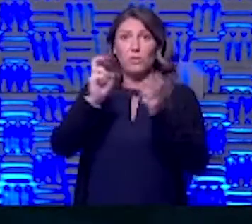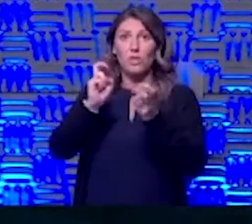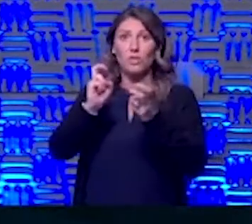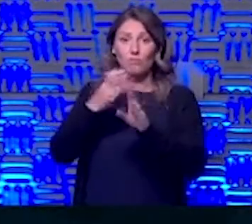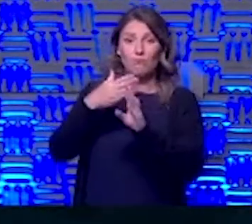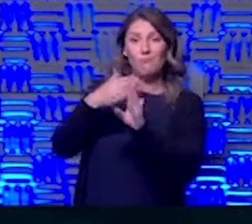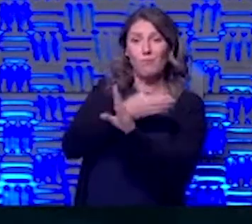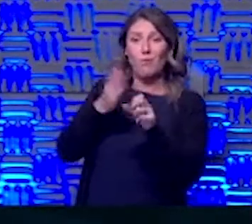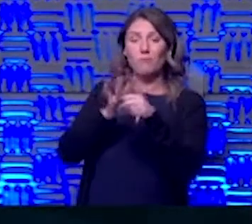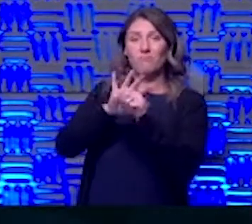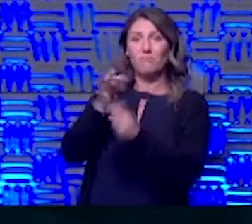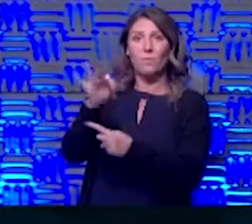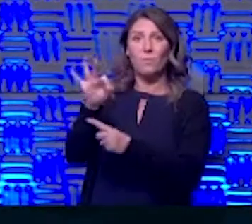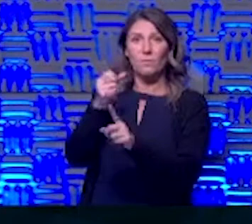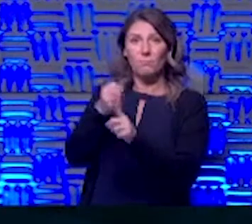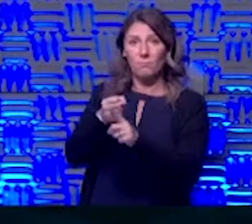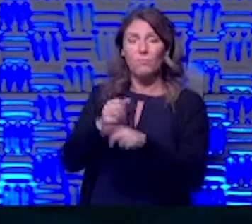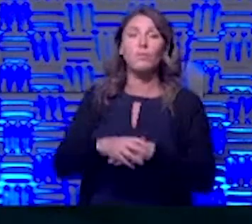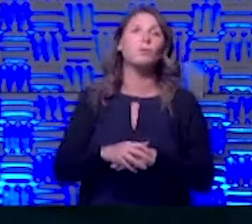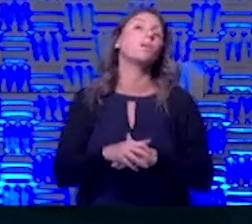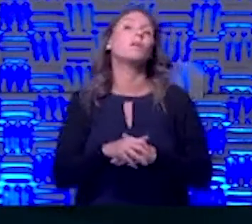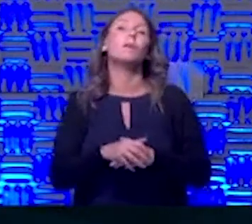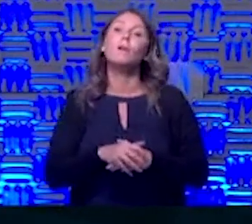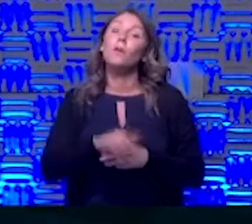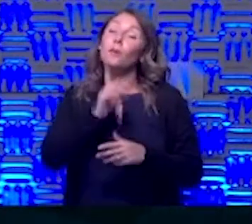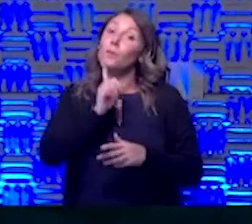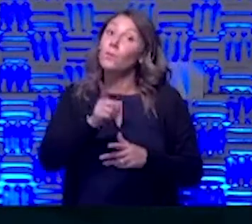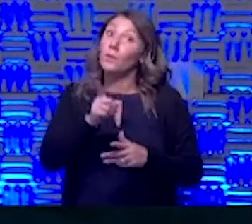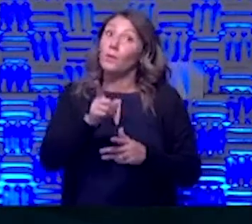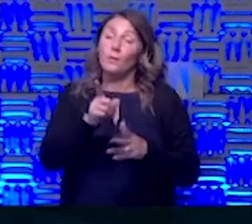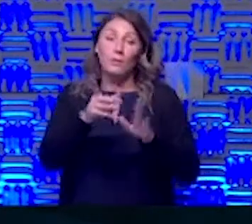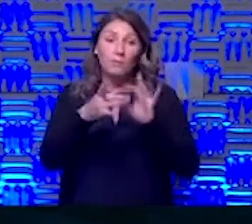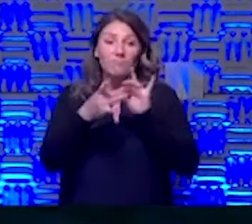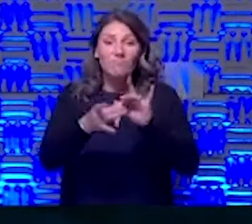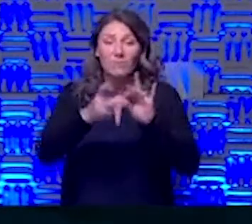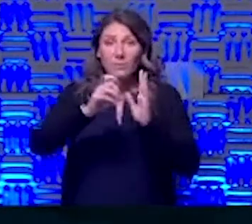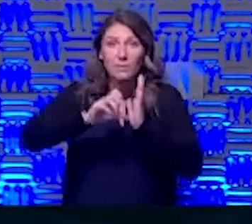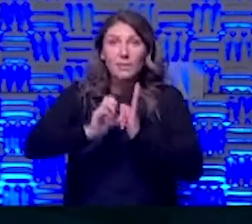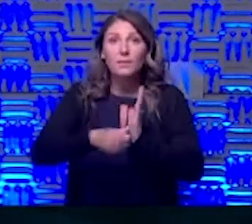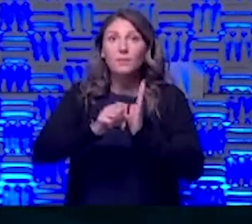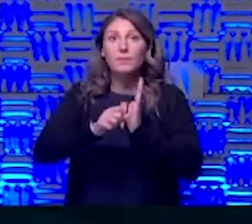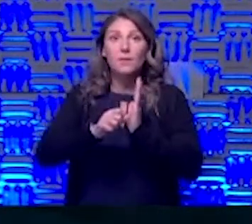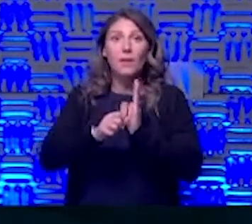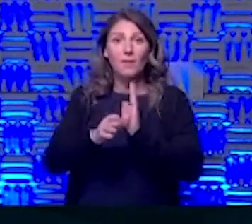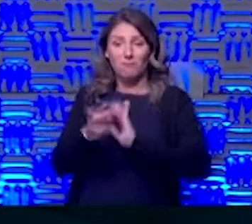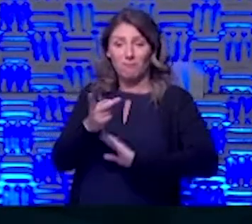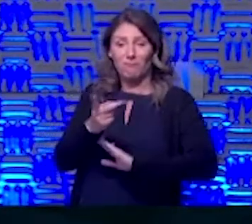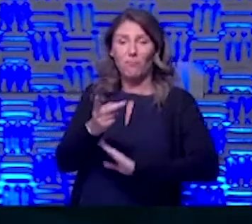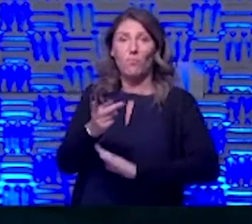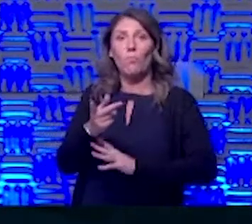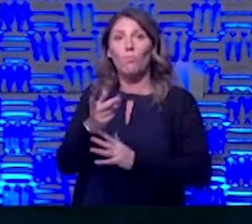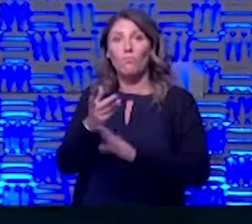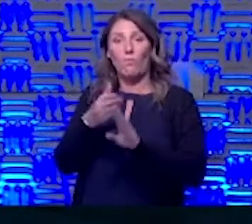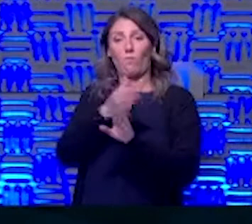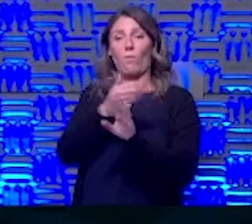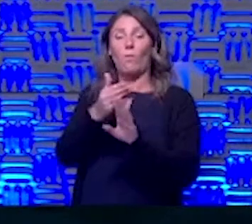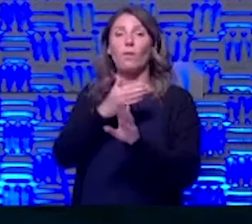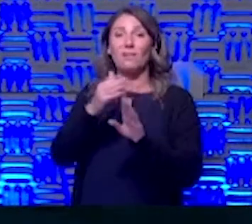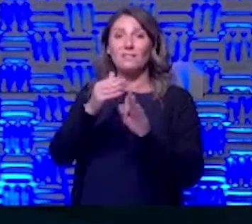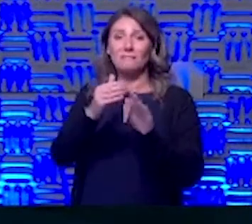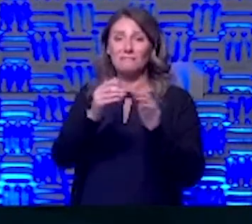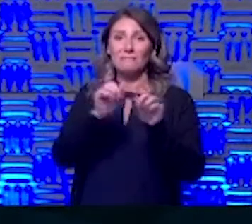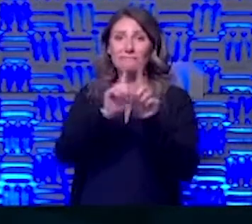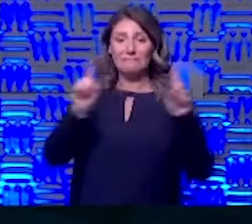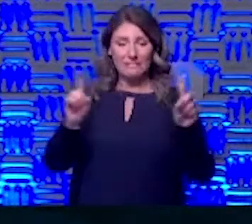this really speaks to what Mark and Larry talked about, the need for distancing and wearing